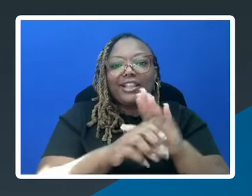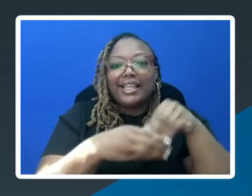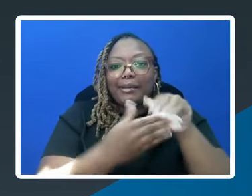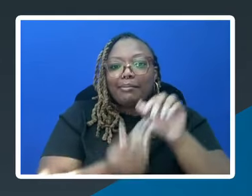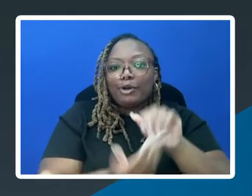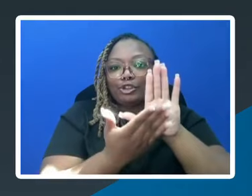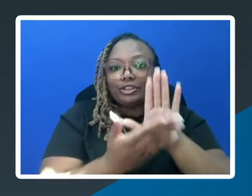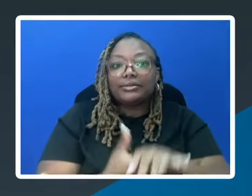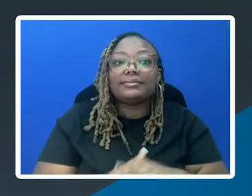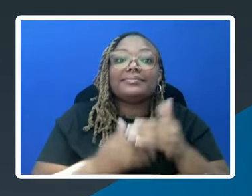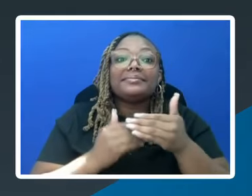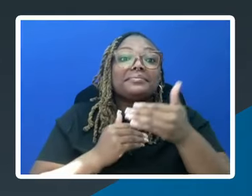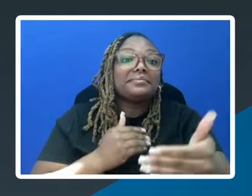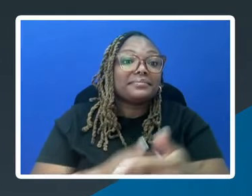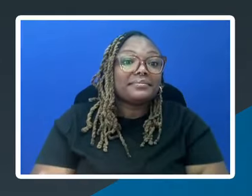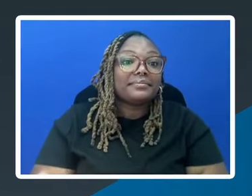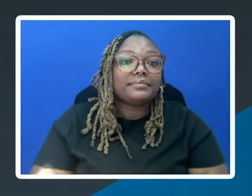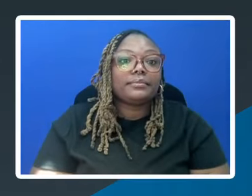the slides.